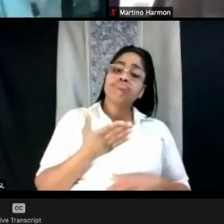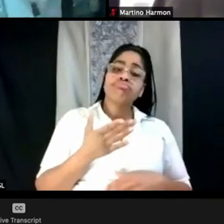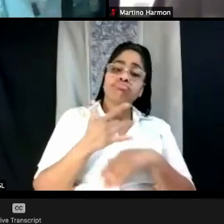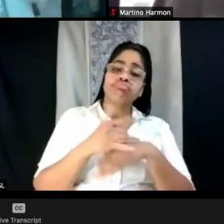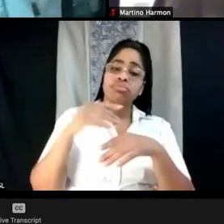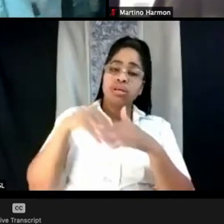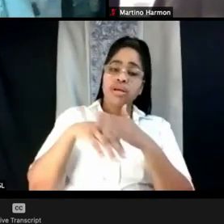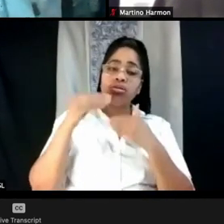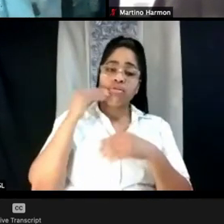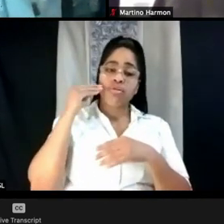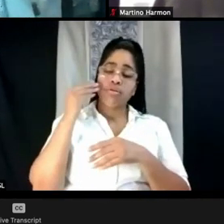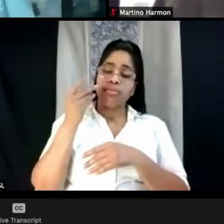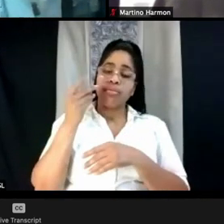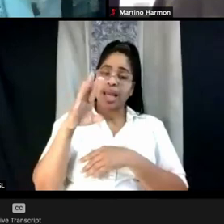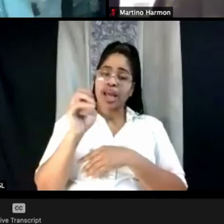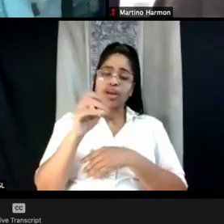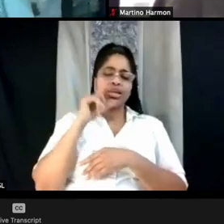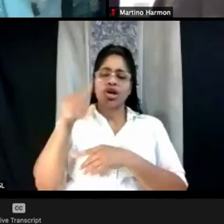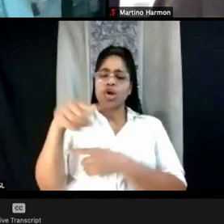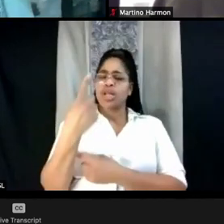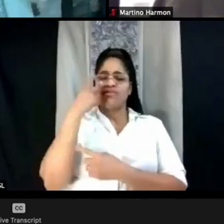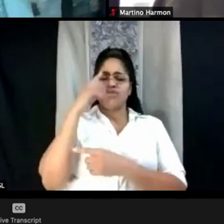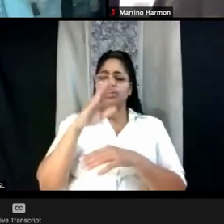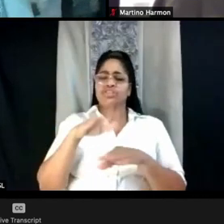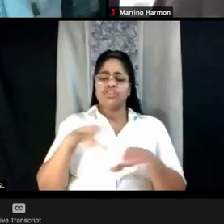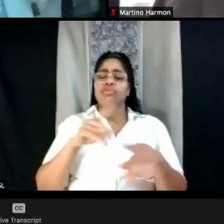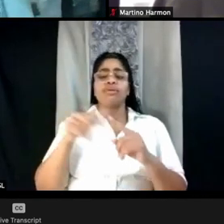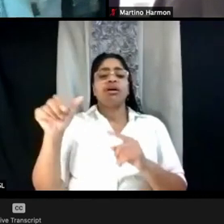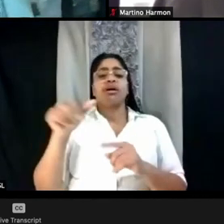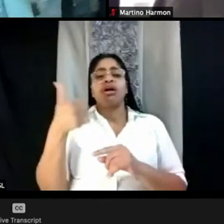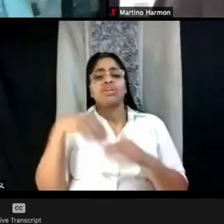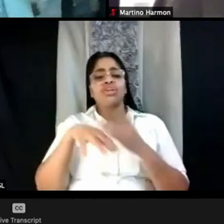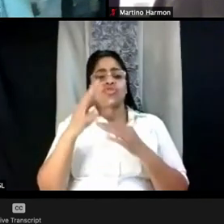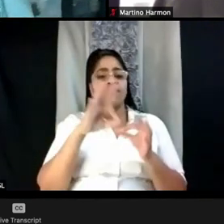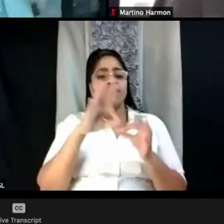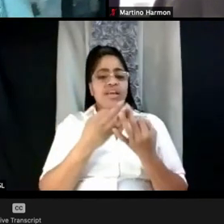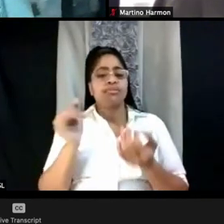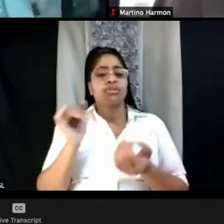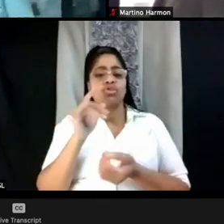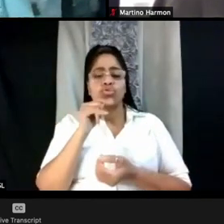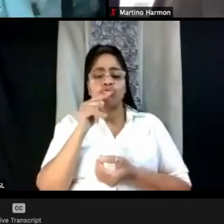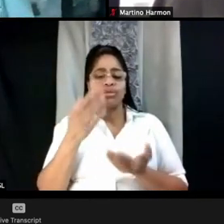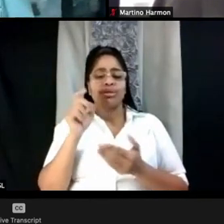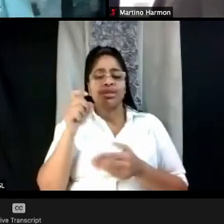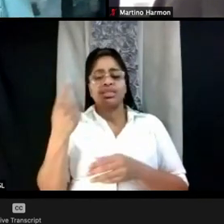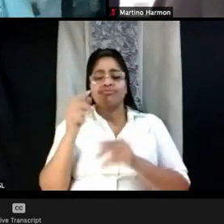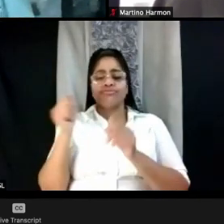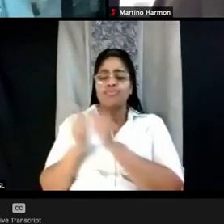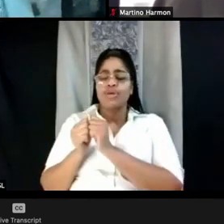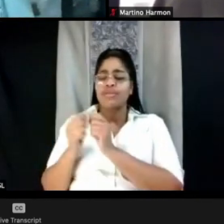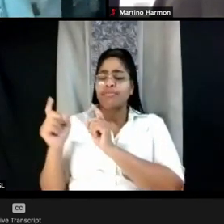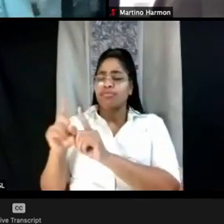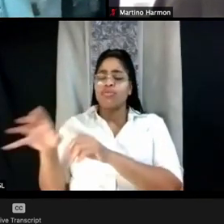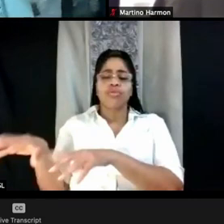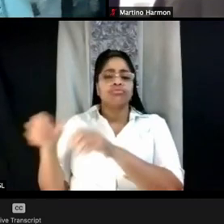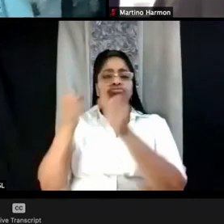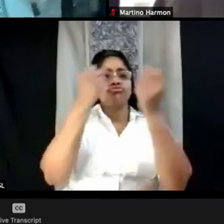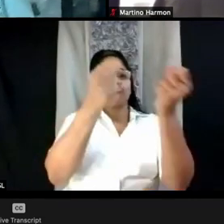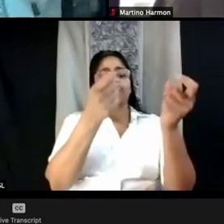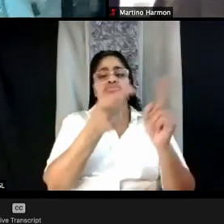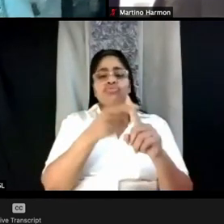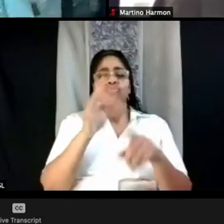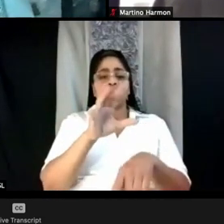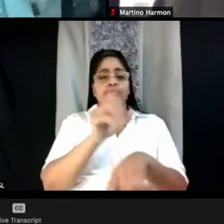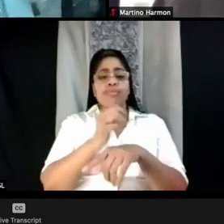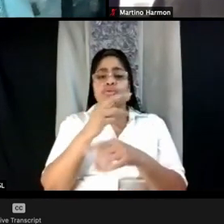in-home care, not just for children, but for others in your family that might need someone to be with them or take them to an appointment or